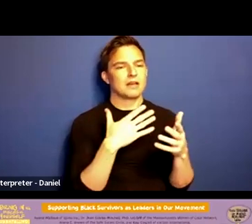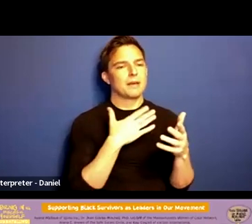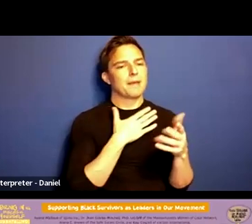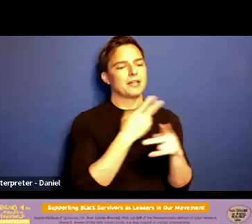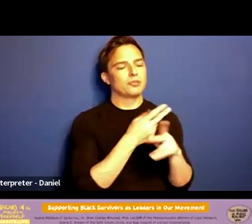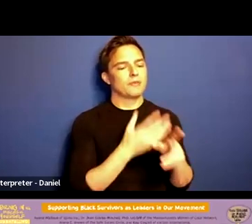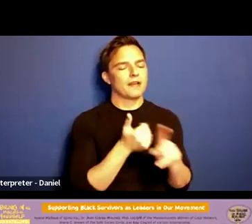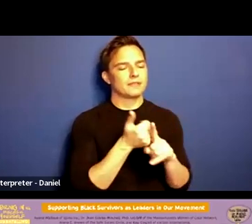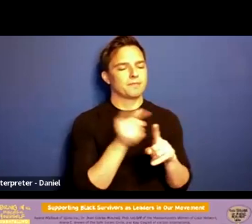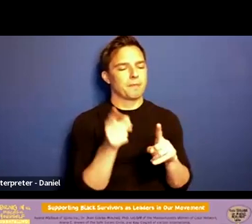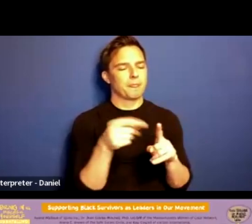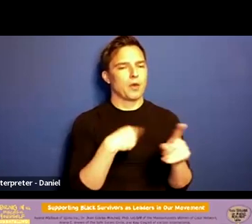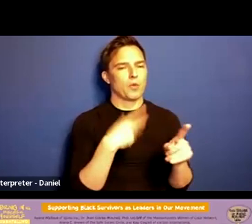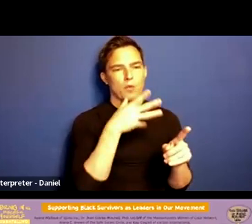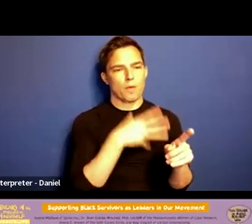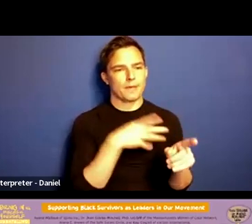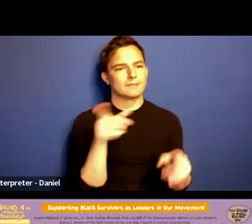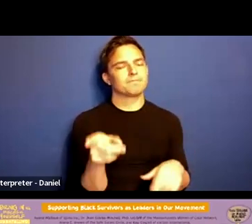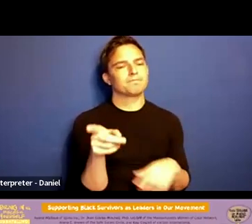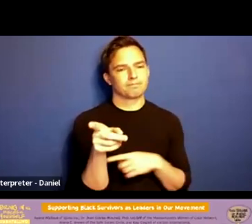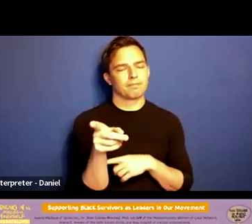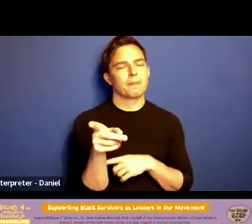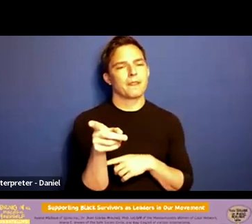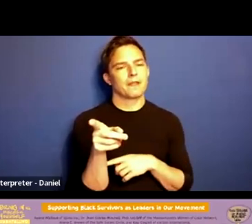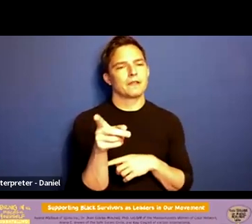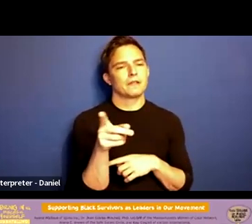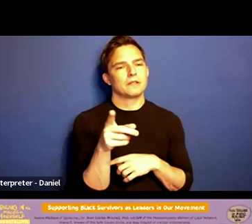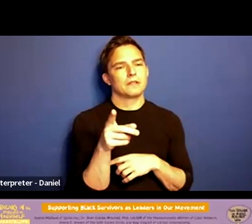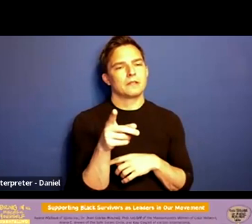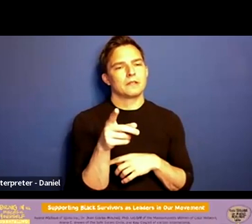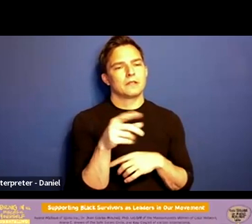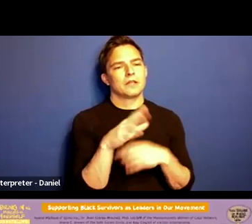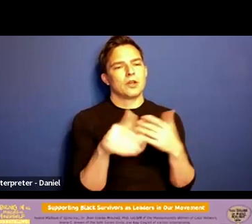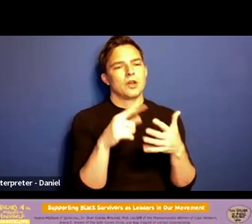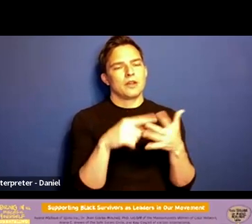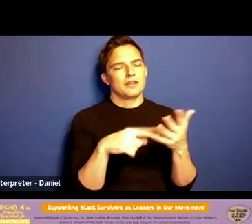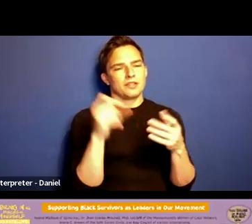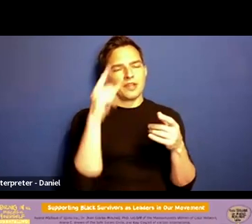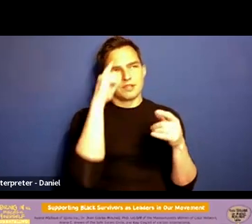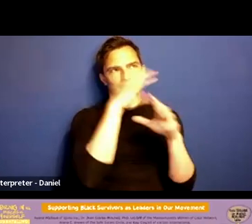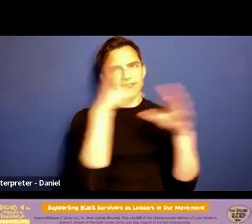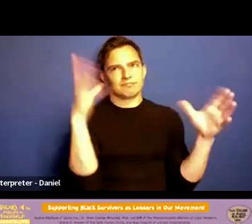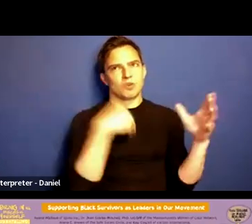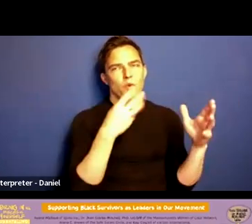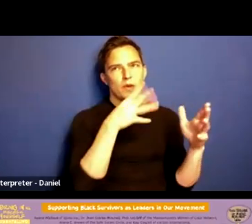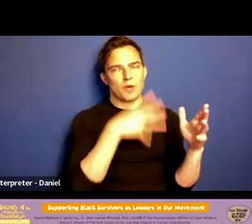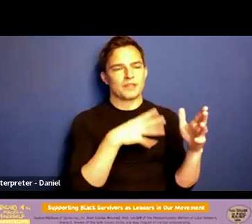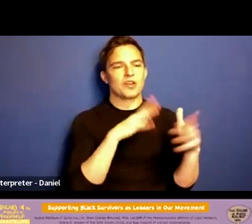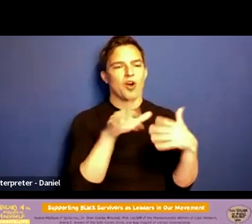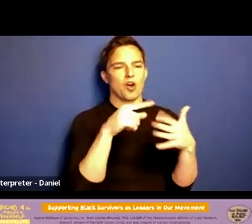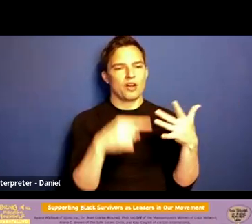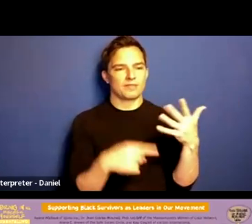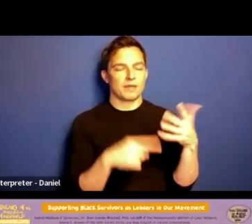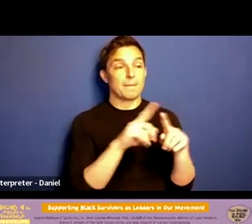is a white woman, with all the trimmings that come with what we think of as a white woman, and this, at the